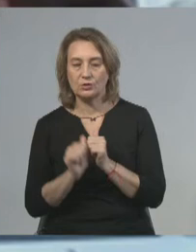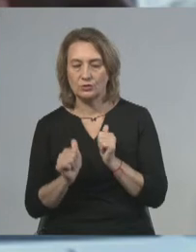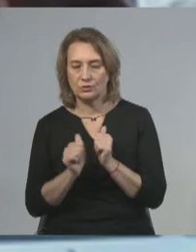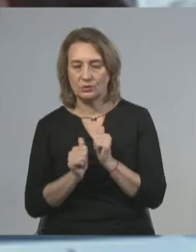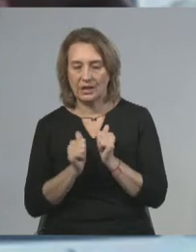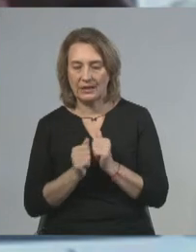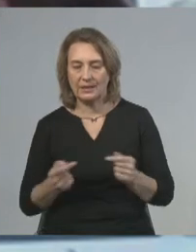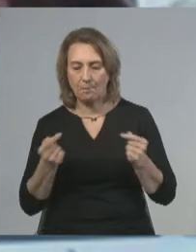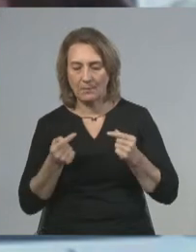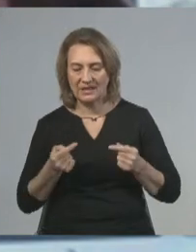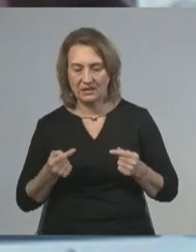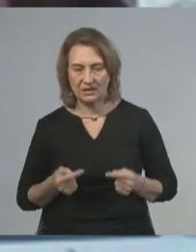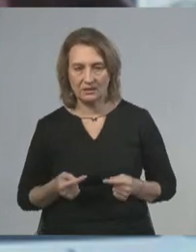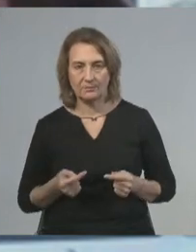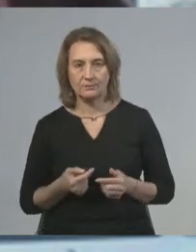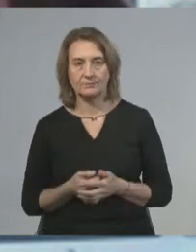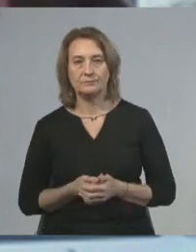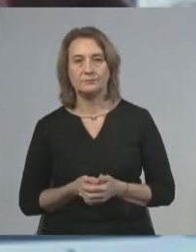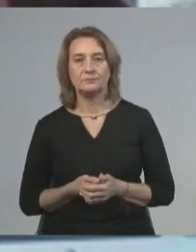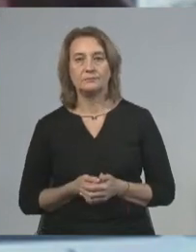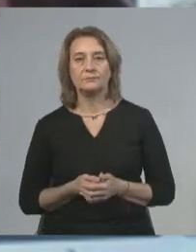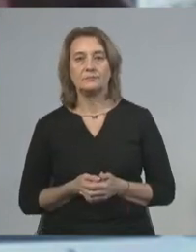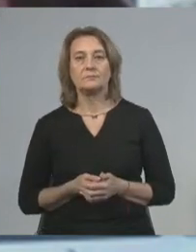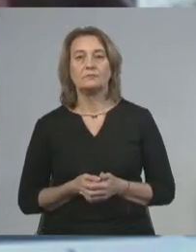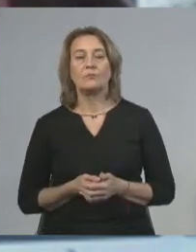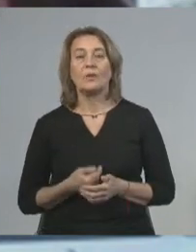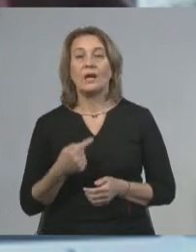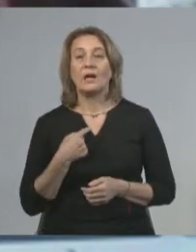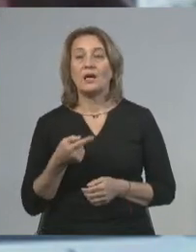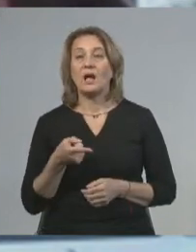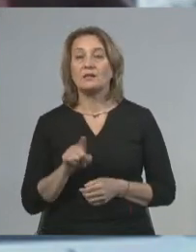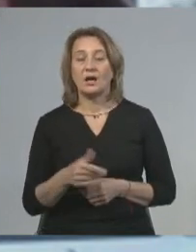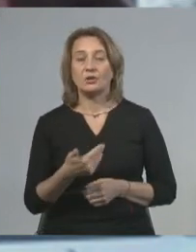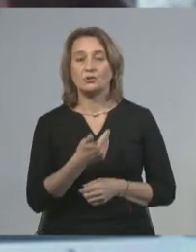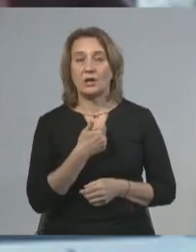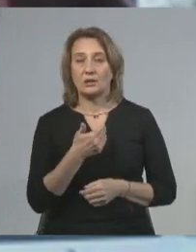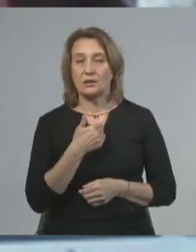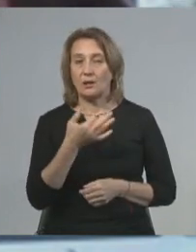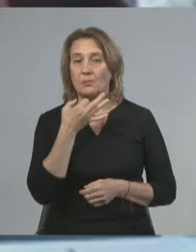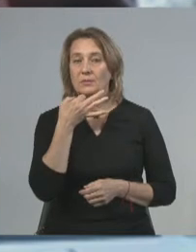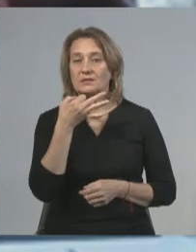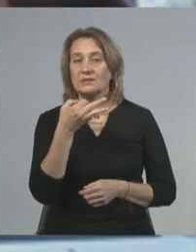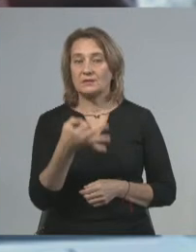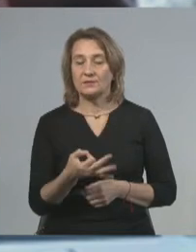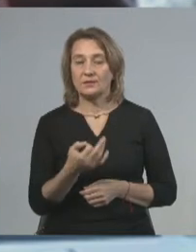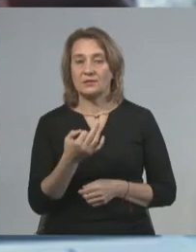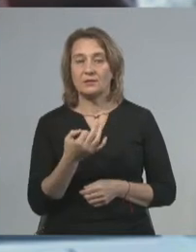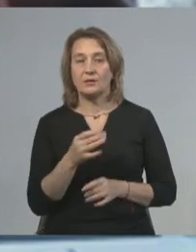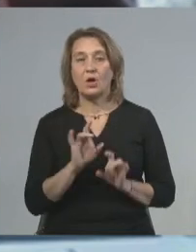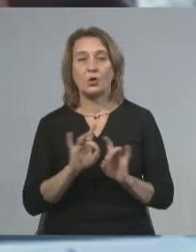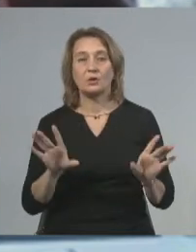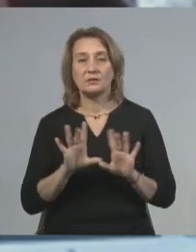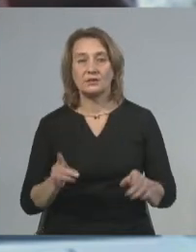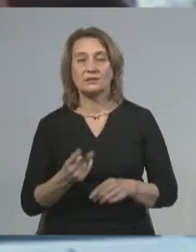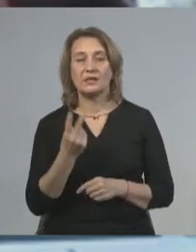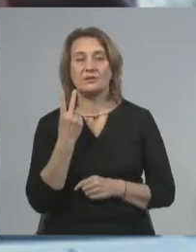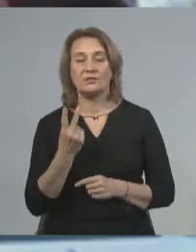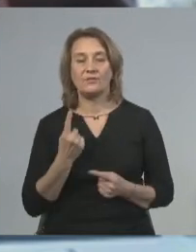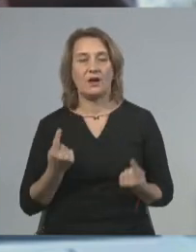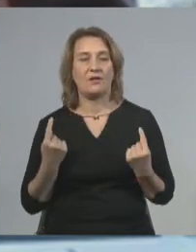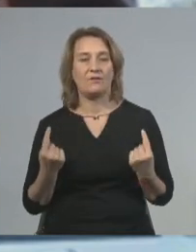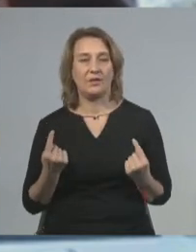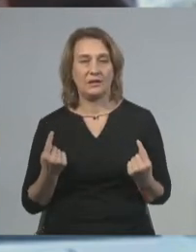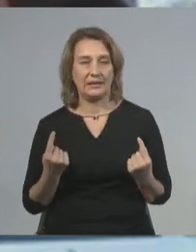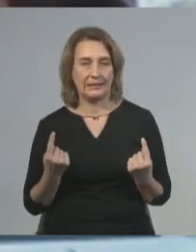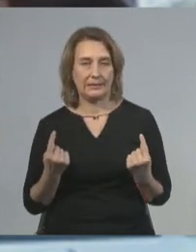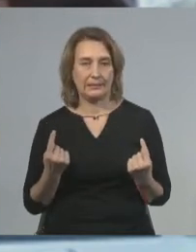it i would like to mention two big cases croatia that have kind of